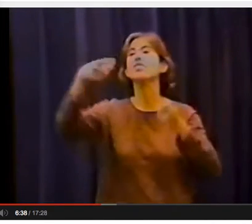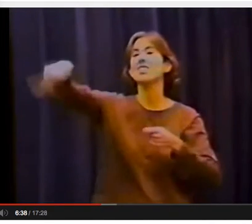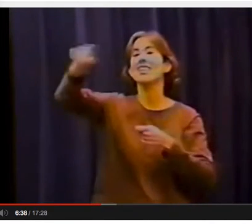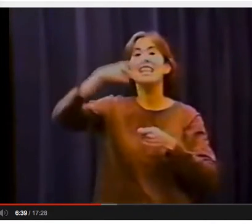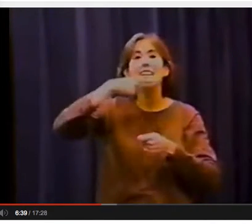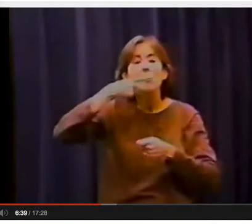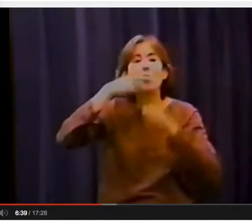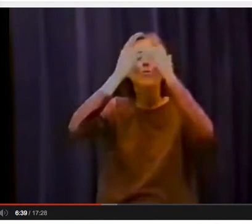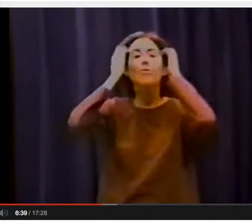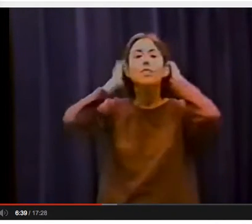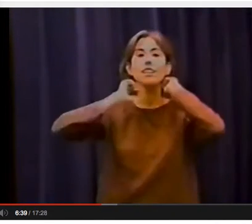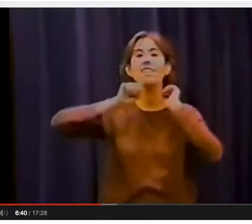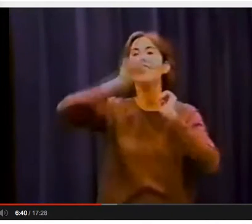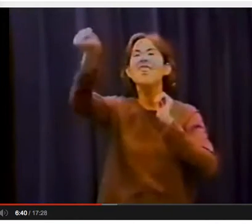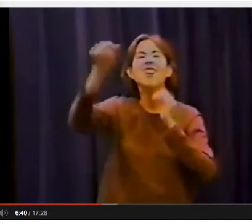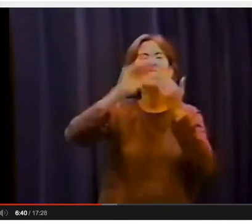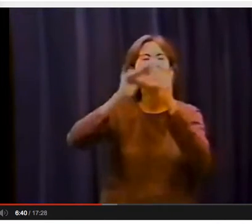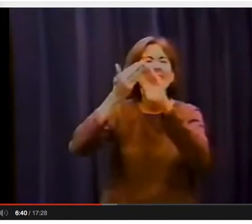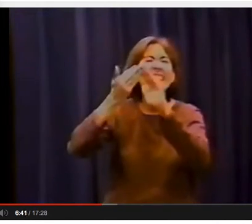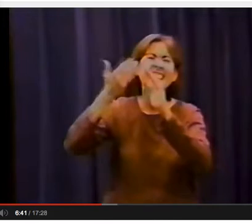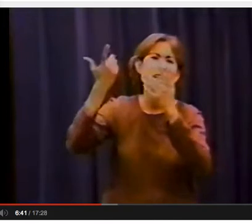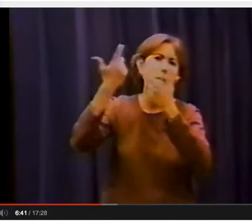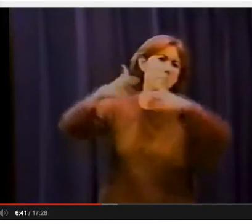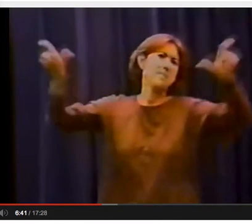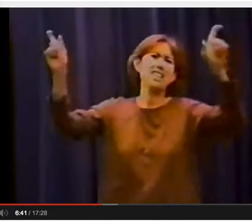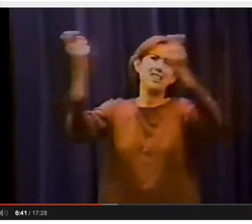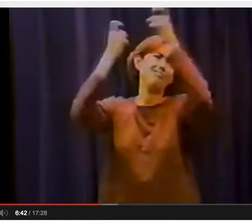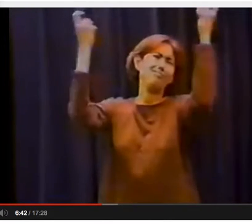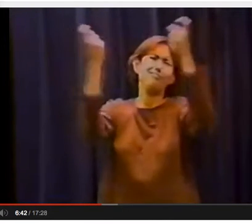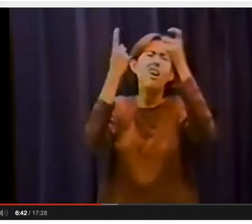there's this huge celebration at this public school.